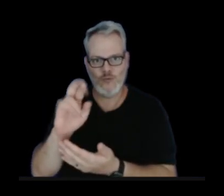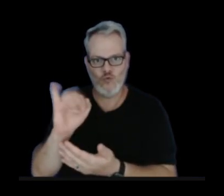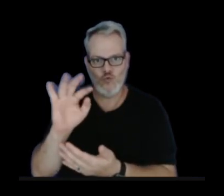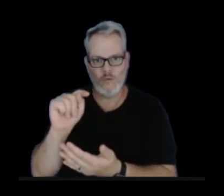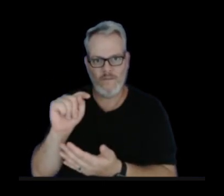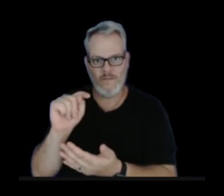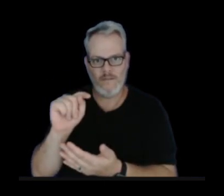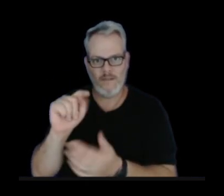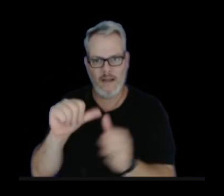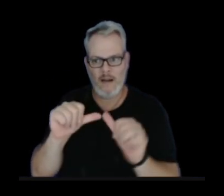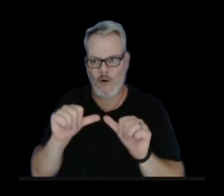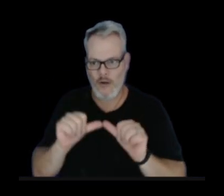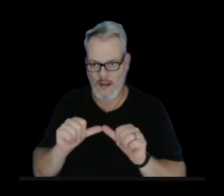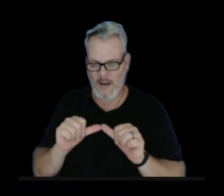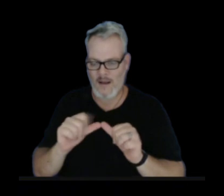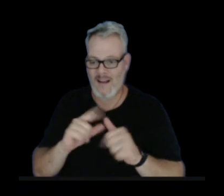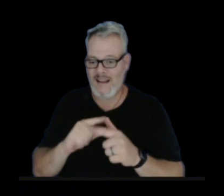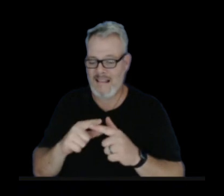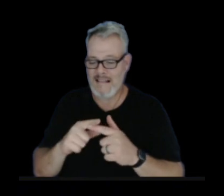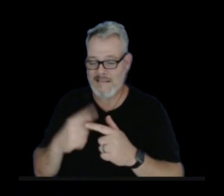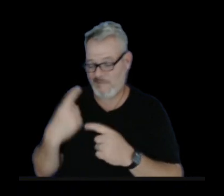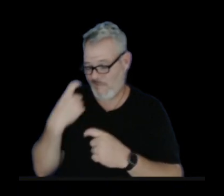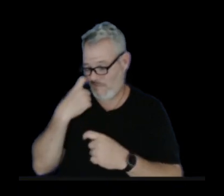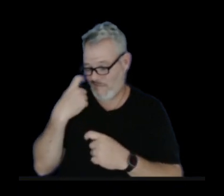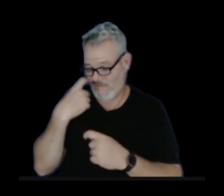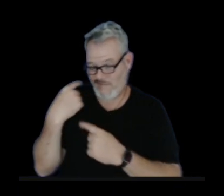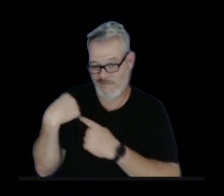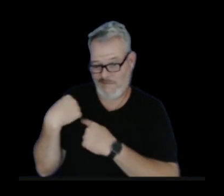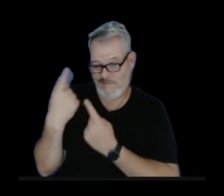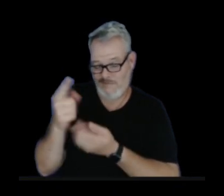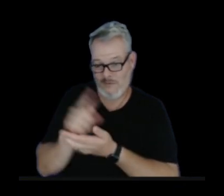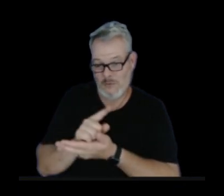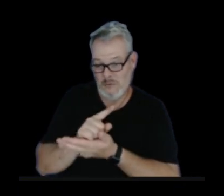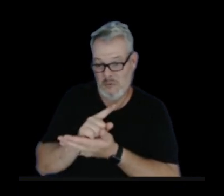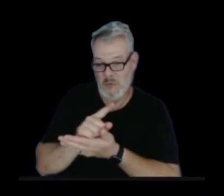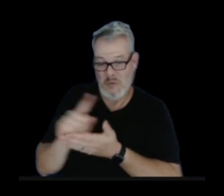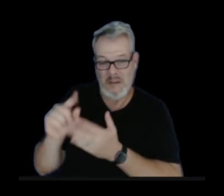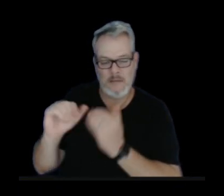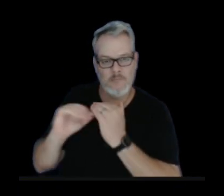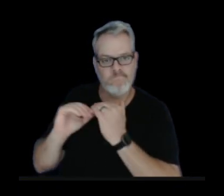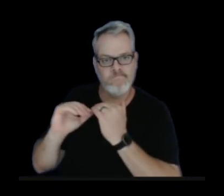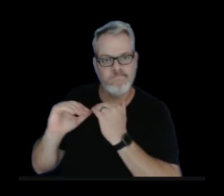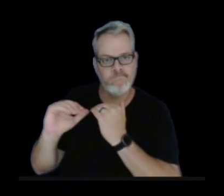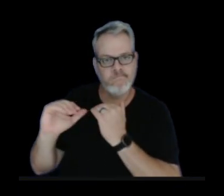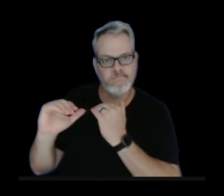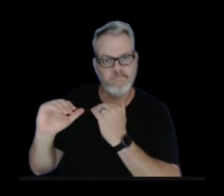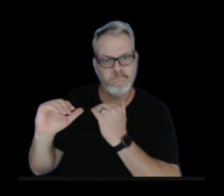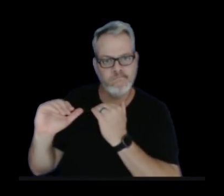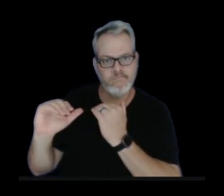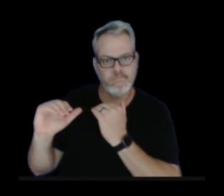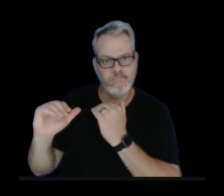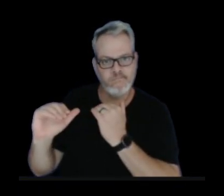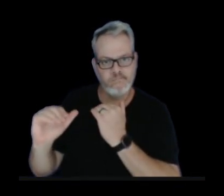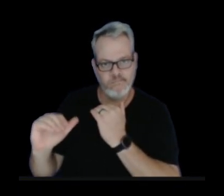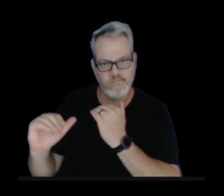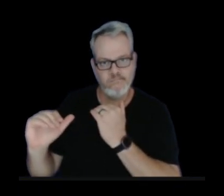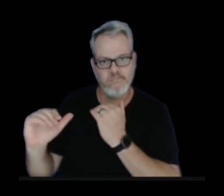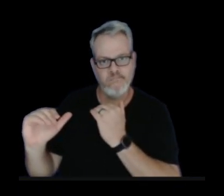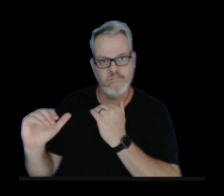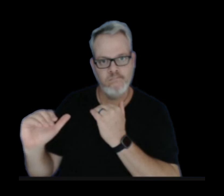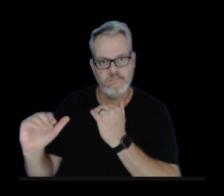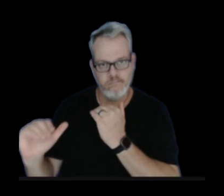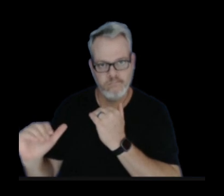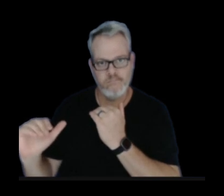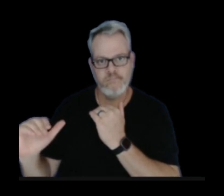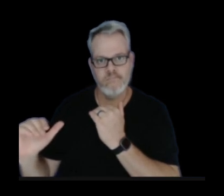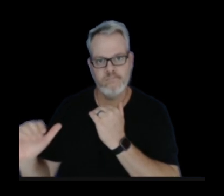ago. And much of this last week has been fairly steady, if not slightly deflating. So it seems like the Middle East Rift